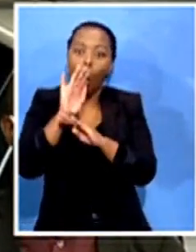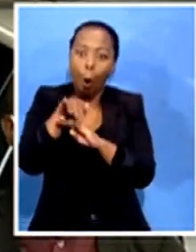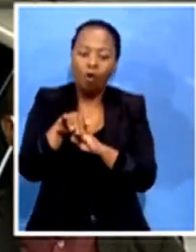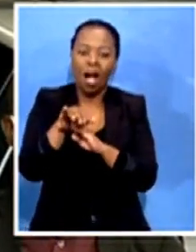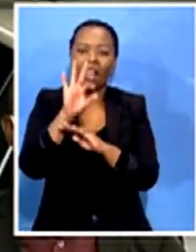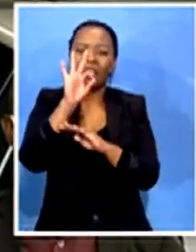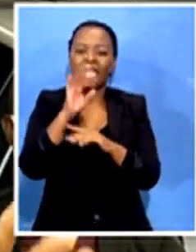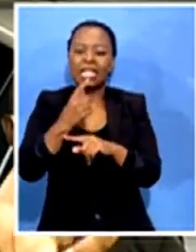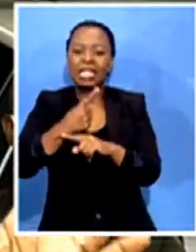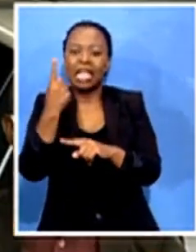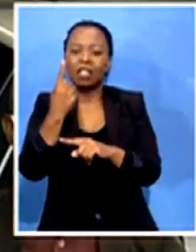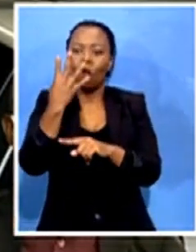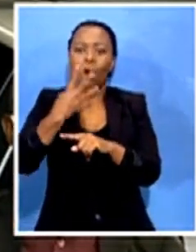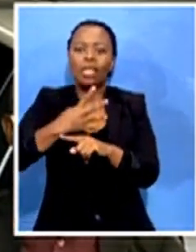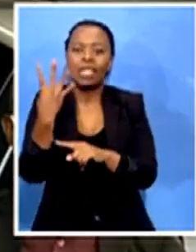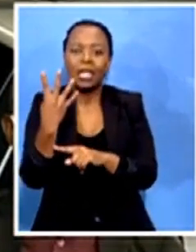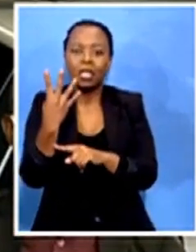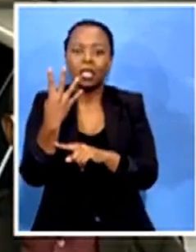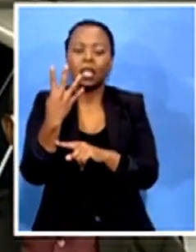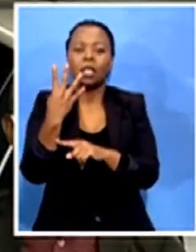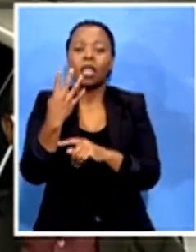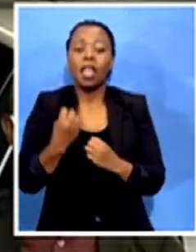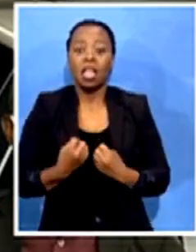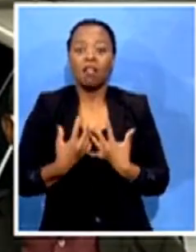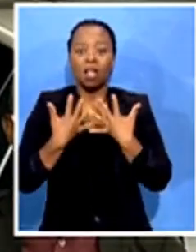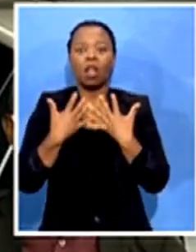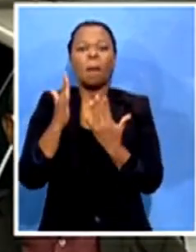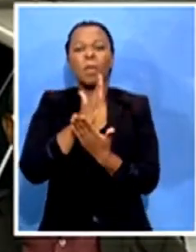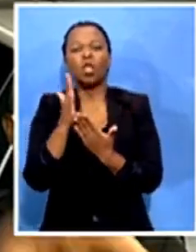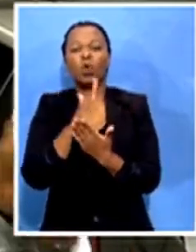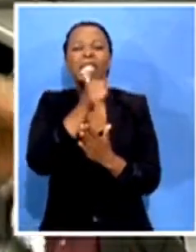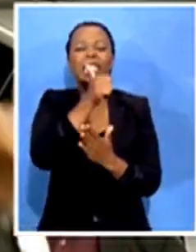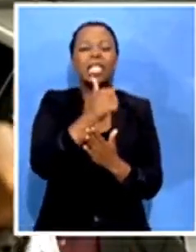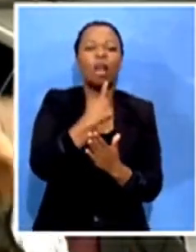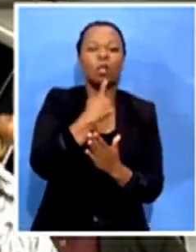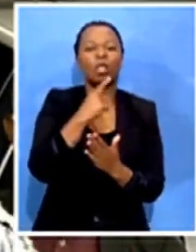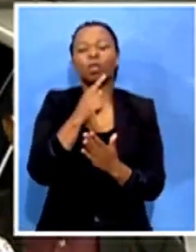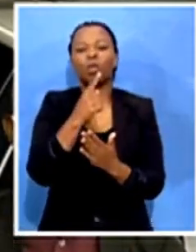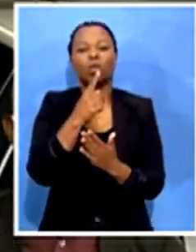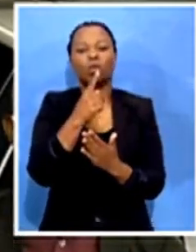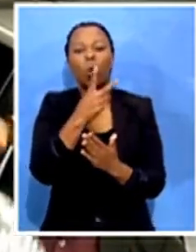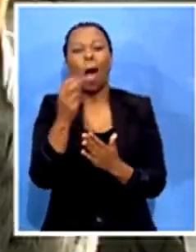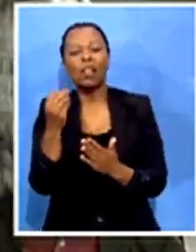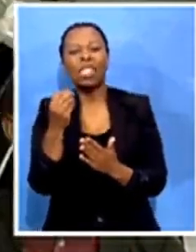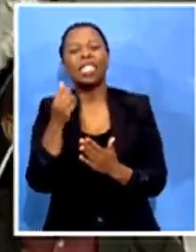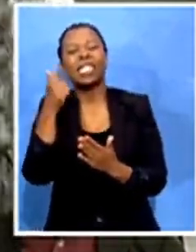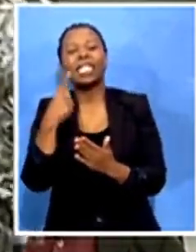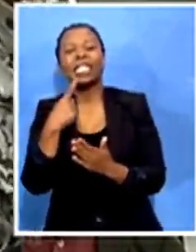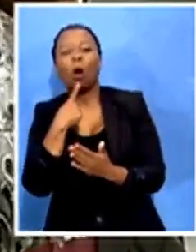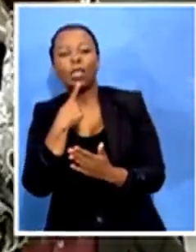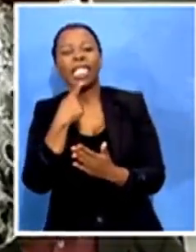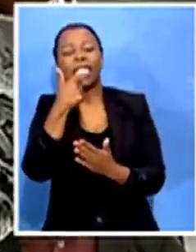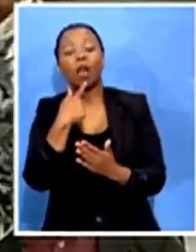has been between 6,200 up to 6,900. So as we speak at the moment,